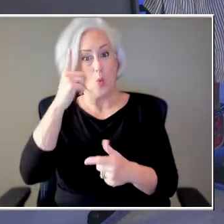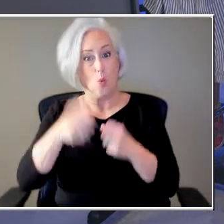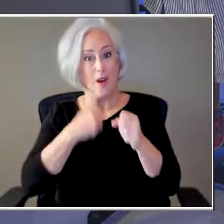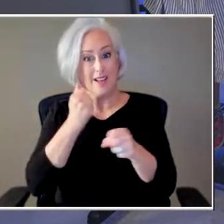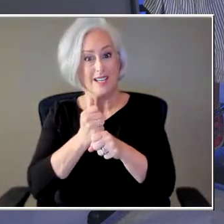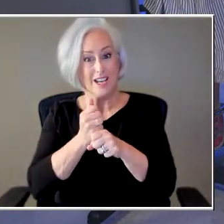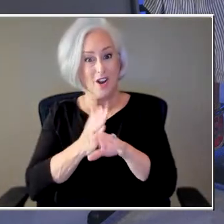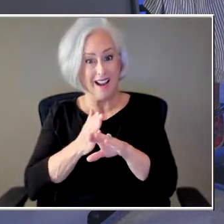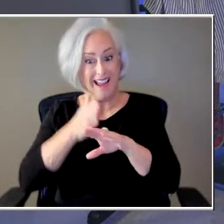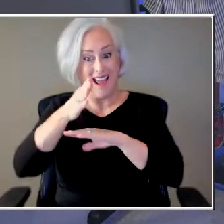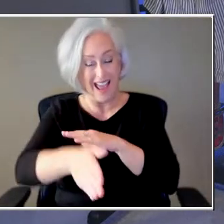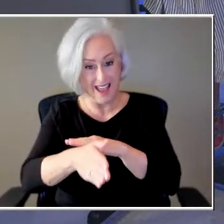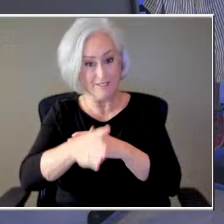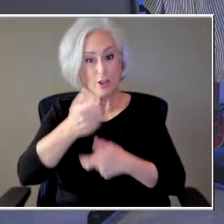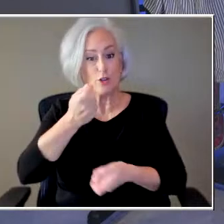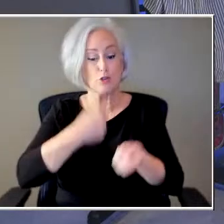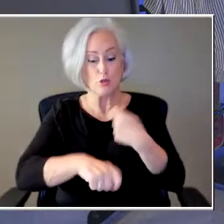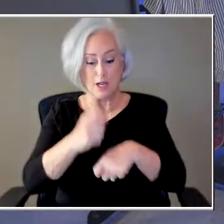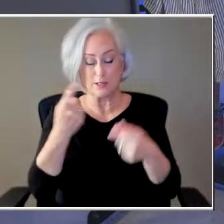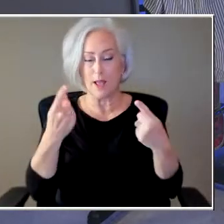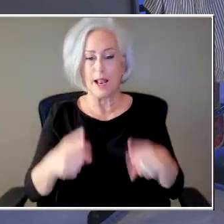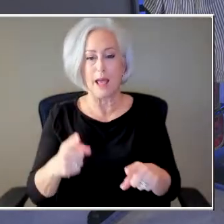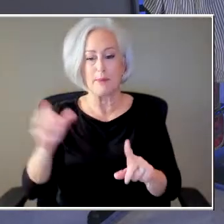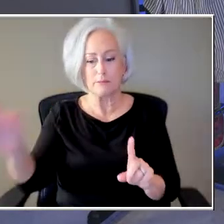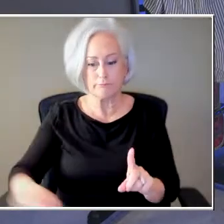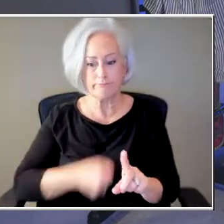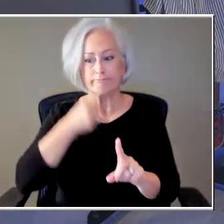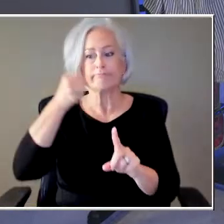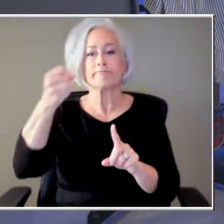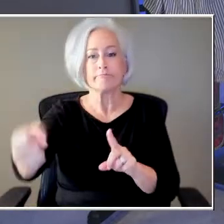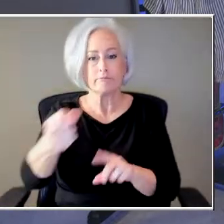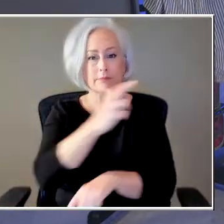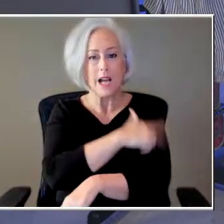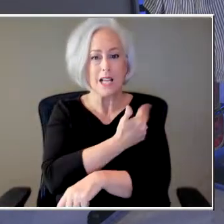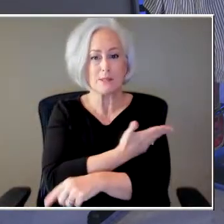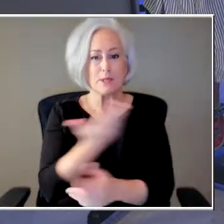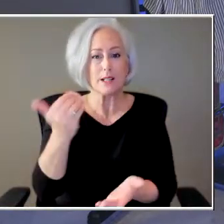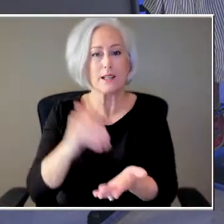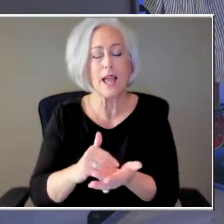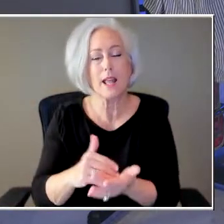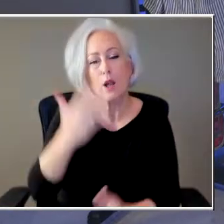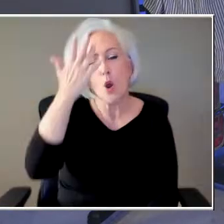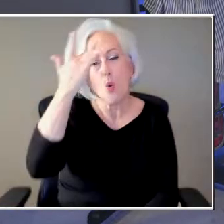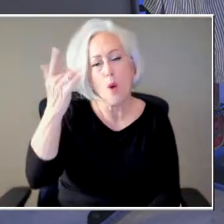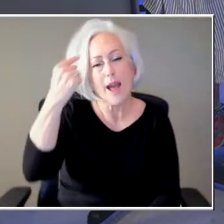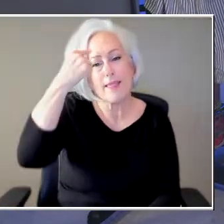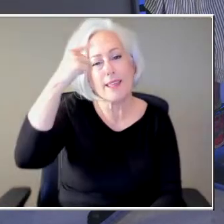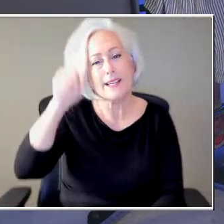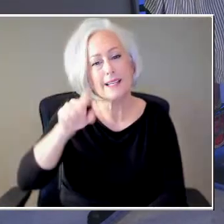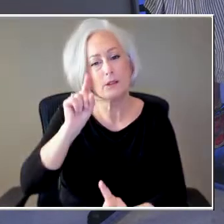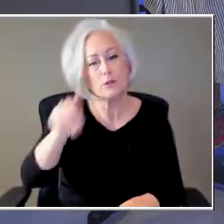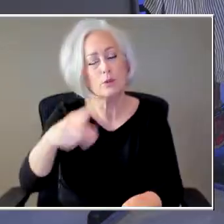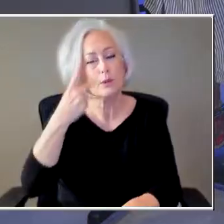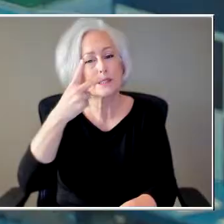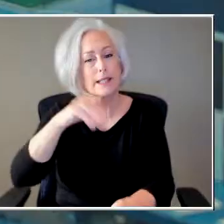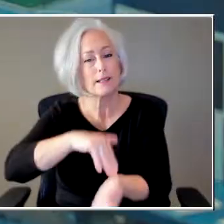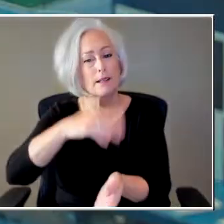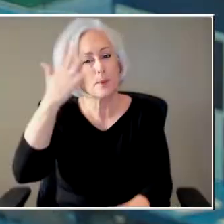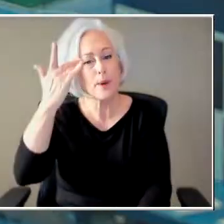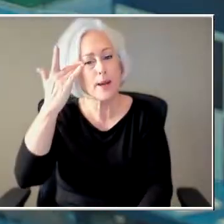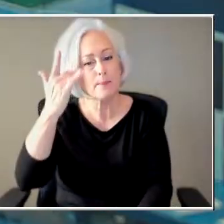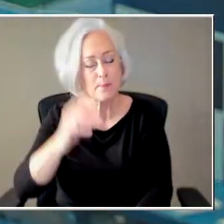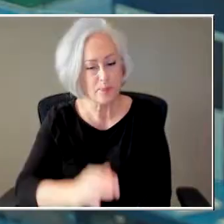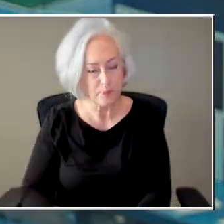you were back in the hospital. What symptoms were you feeling that made you realize you needed to get back in and see a doctor? So I had actually